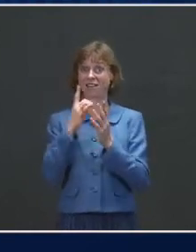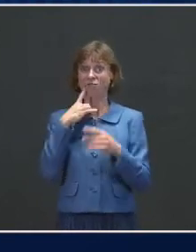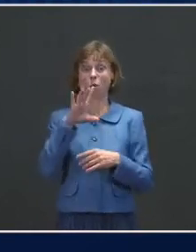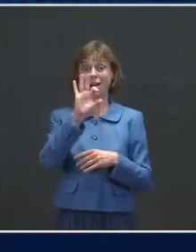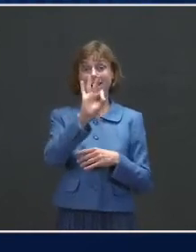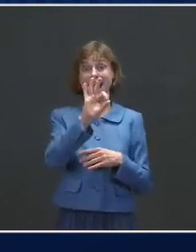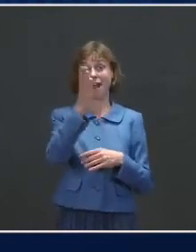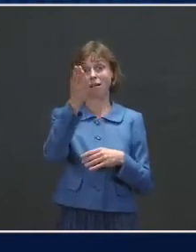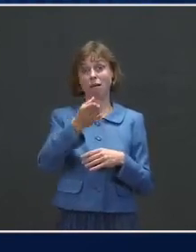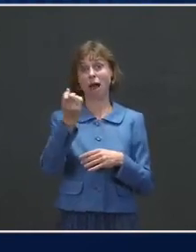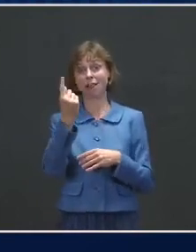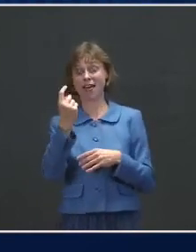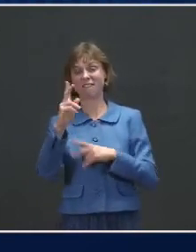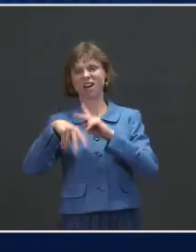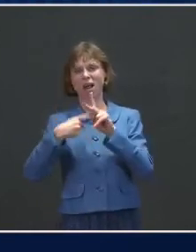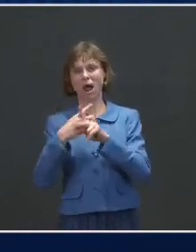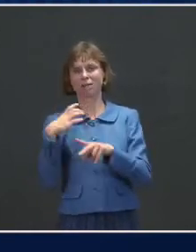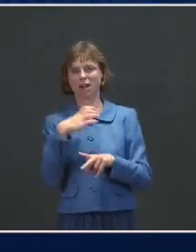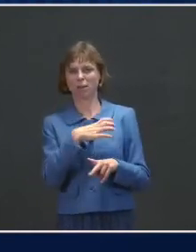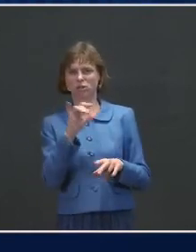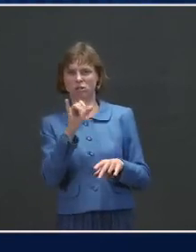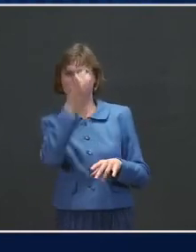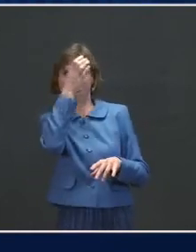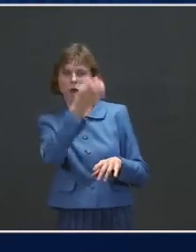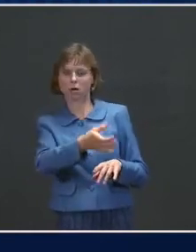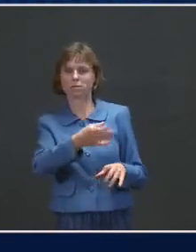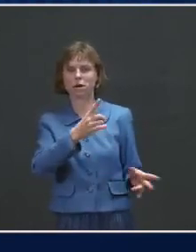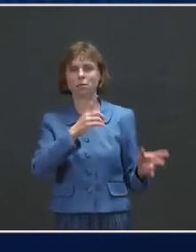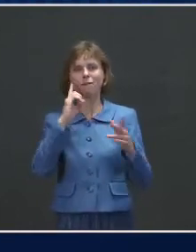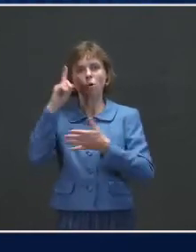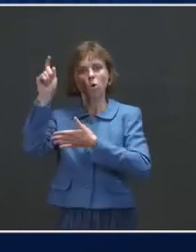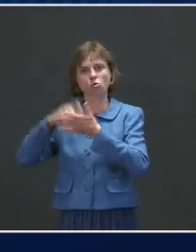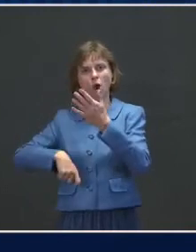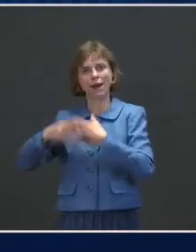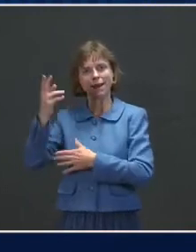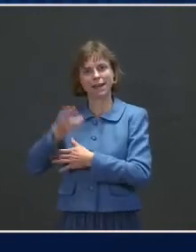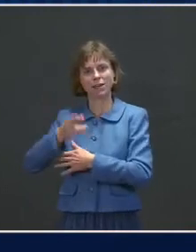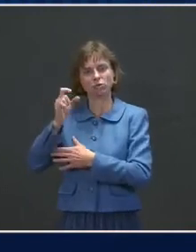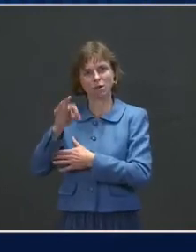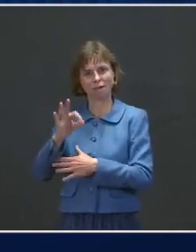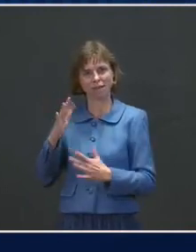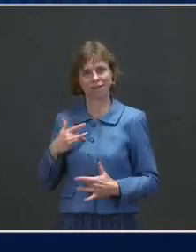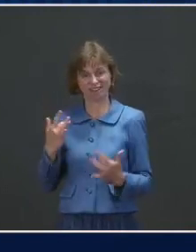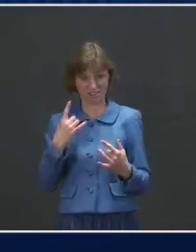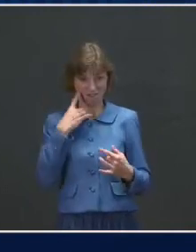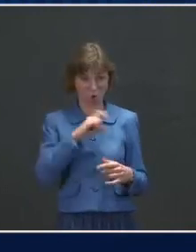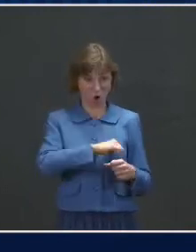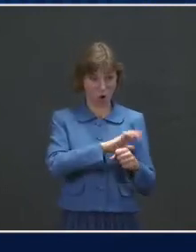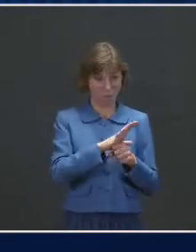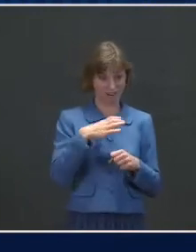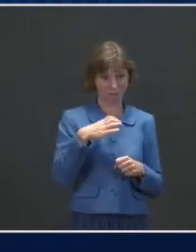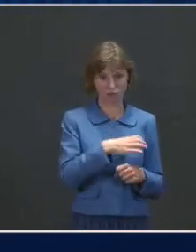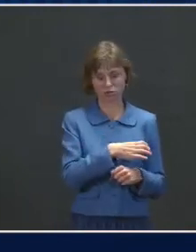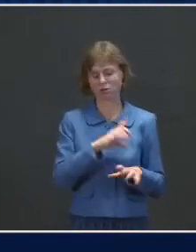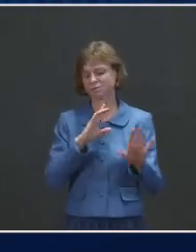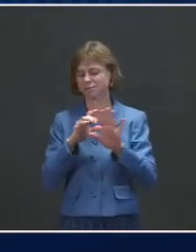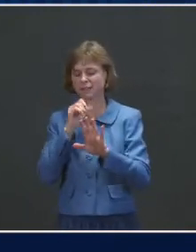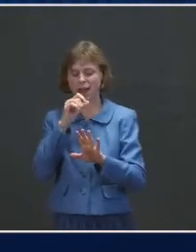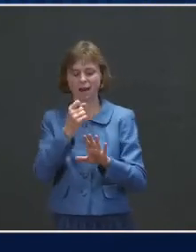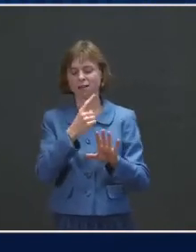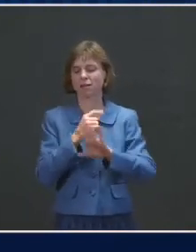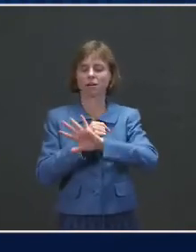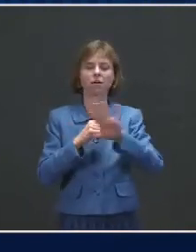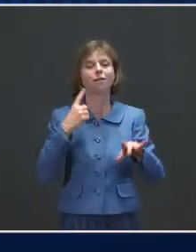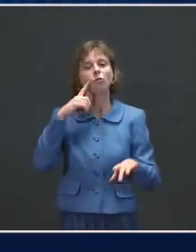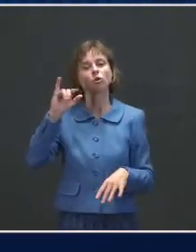official histories of those events. Is that something the President would support? Of the COVID commission? Or 9/11. I'm sorry, or January 6th, rather.